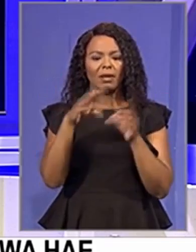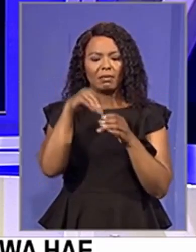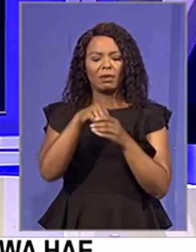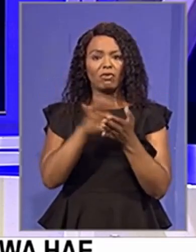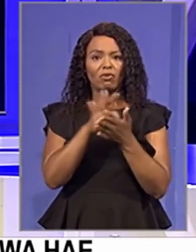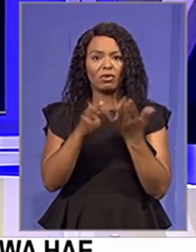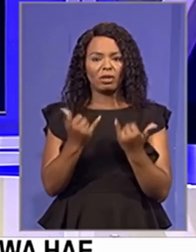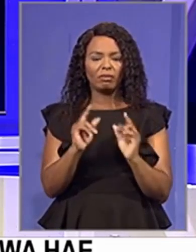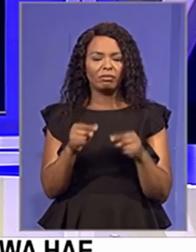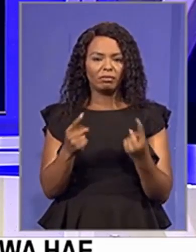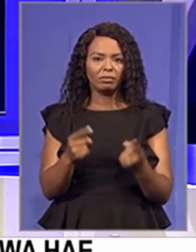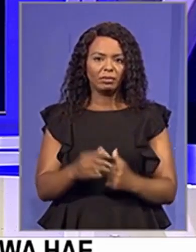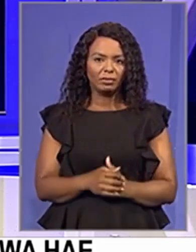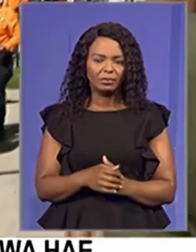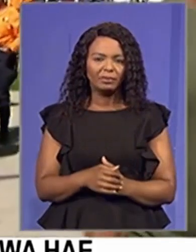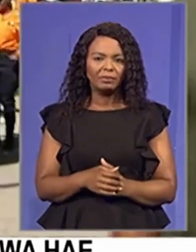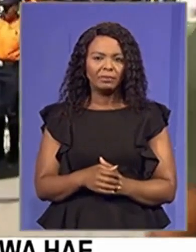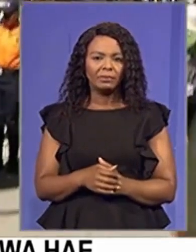jwale.